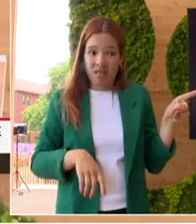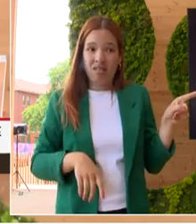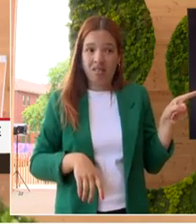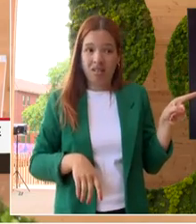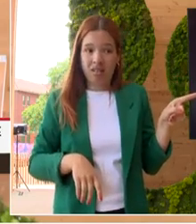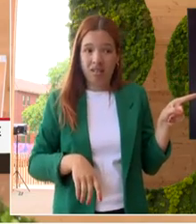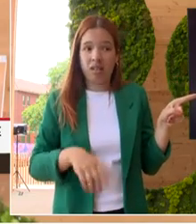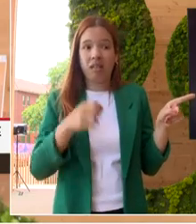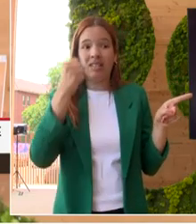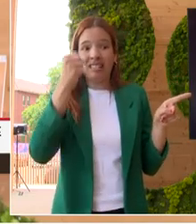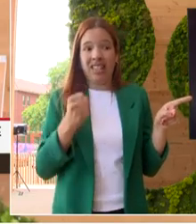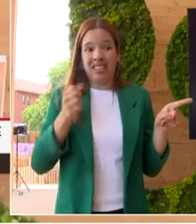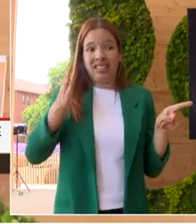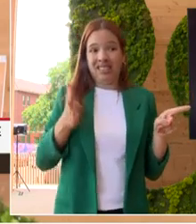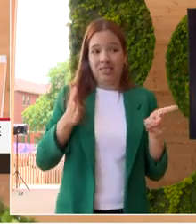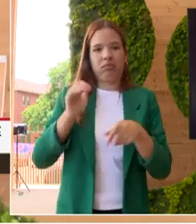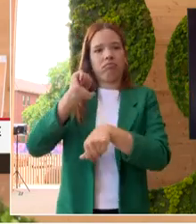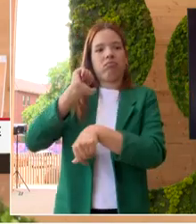Southside Creation,